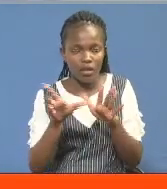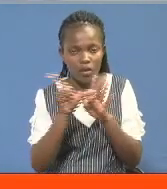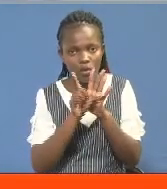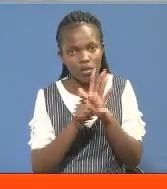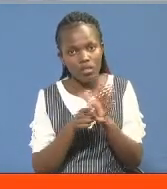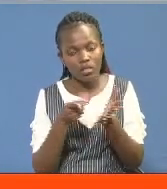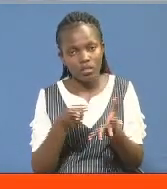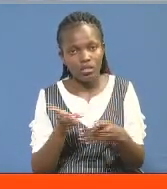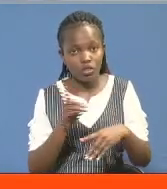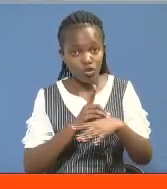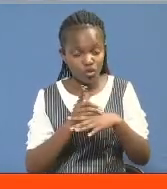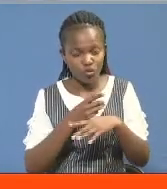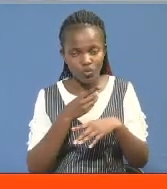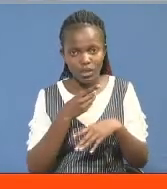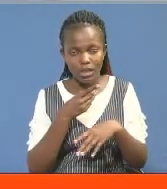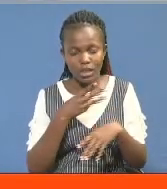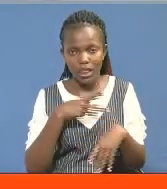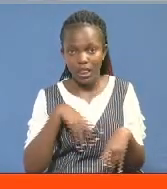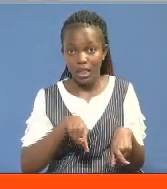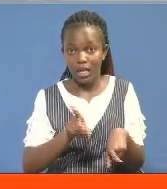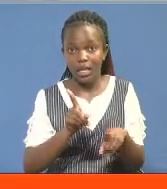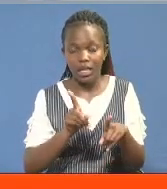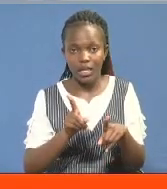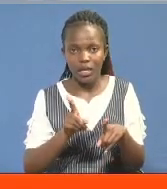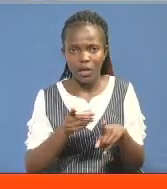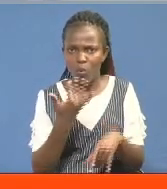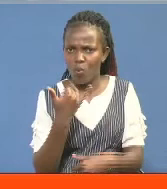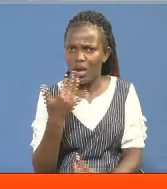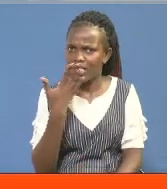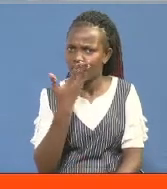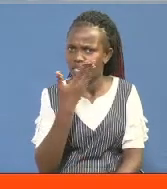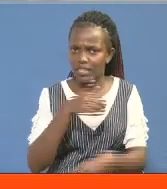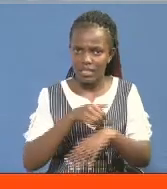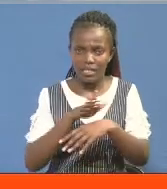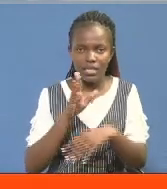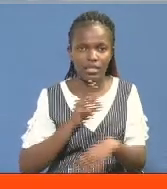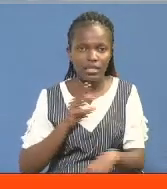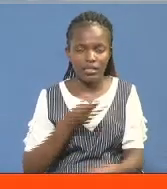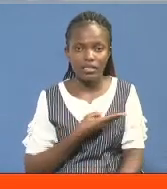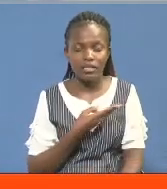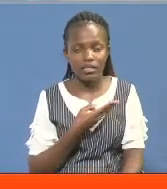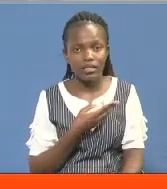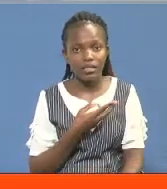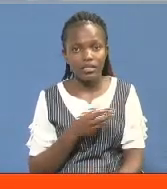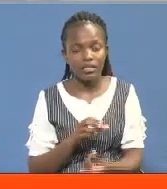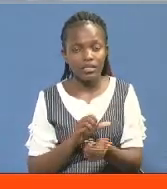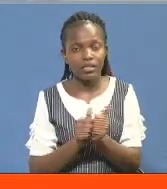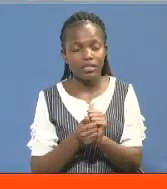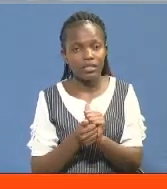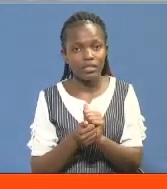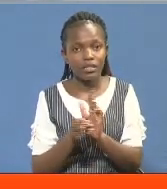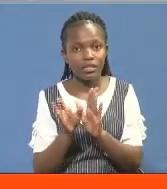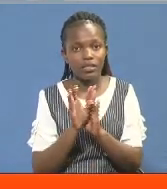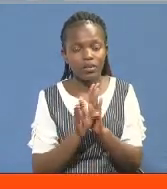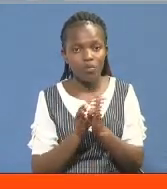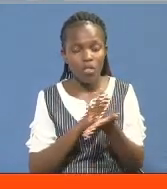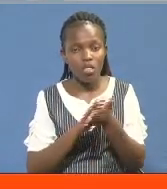it is their duty. That's why we elected them. Why would they send us to a referendum without a referendum